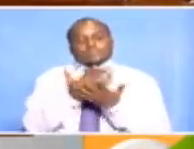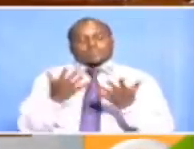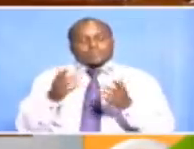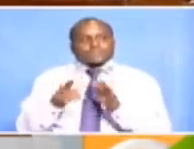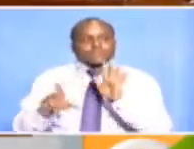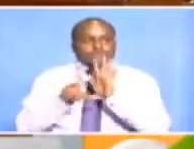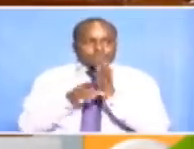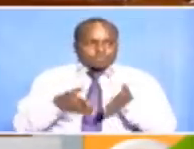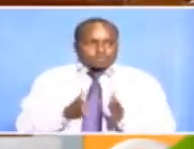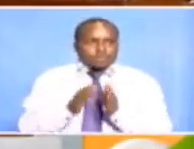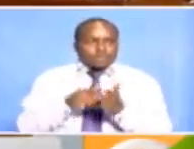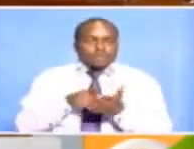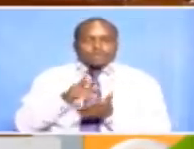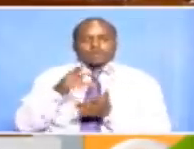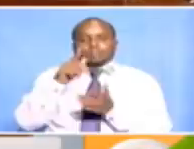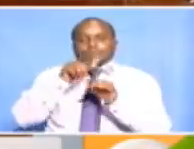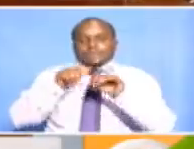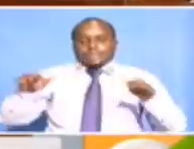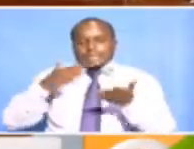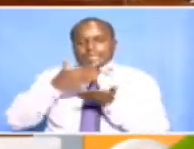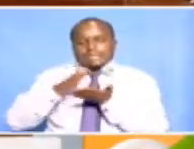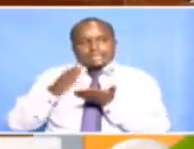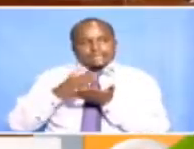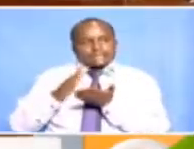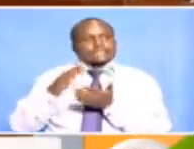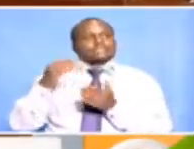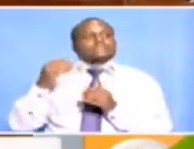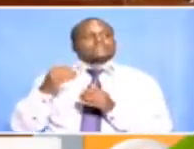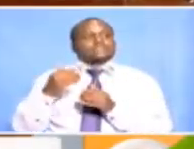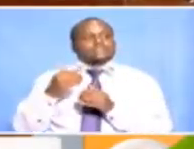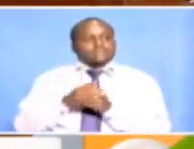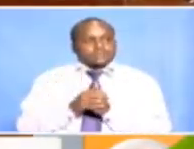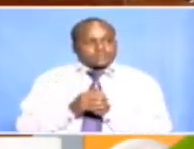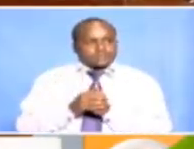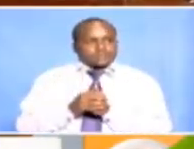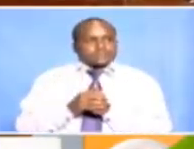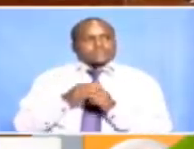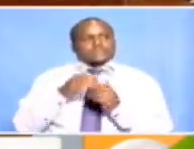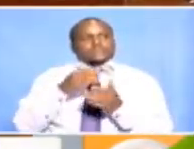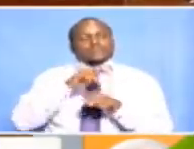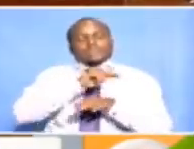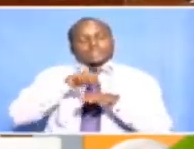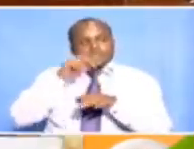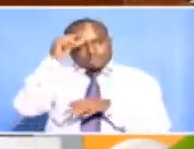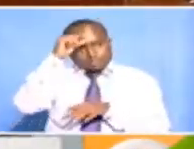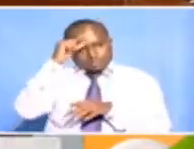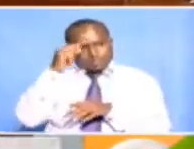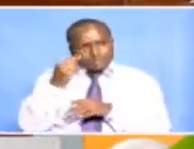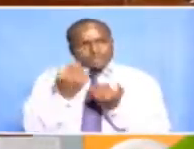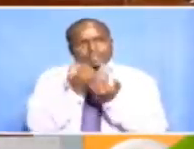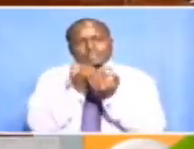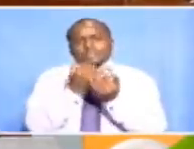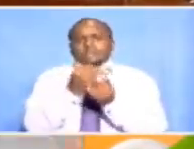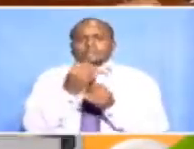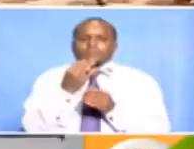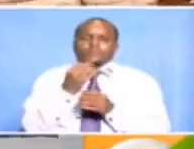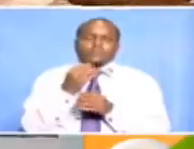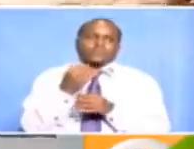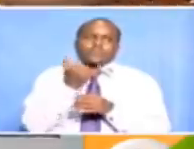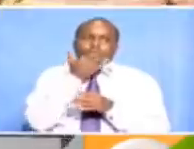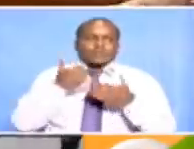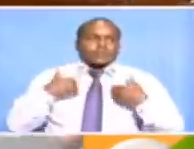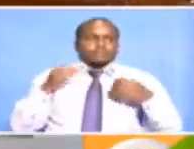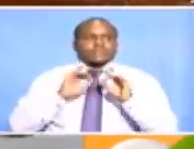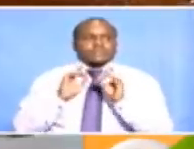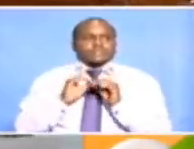were paying land rates to the county government, they were paying ground land rents to the national government. They were very innocent Kenyans. Even the Winners